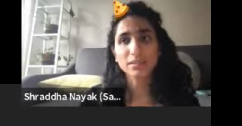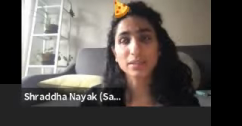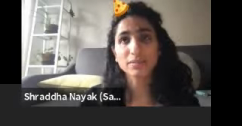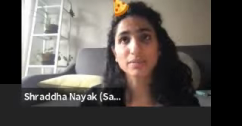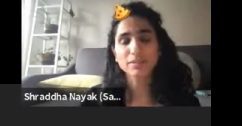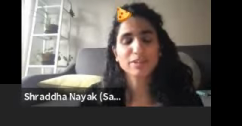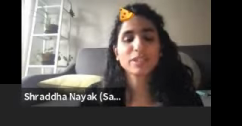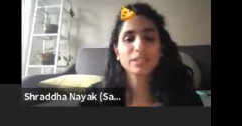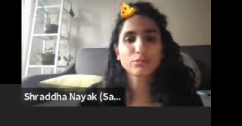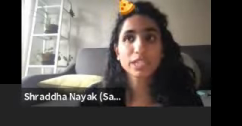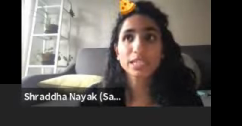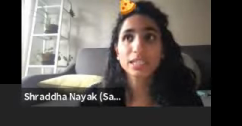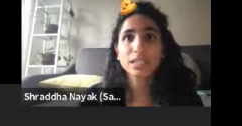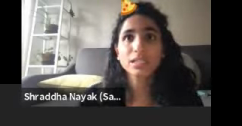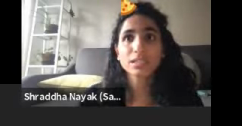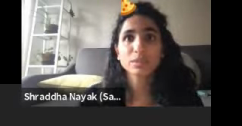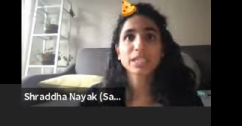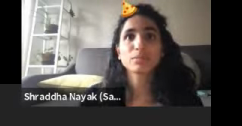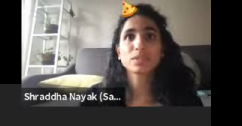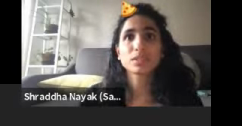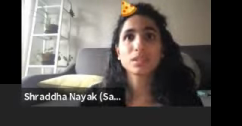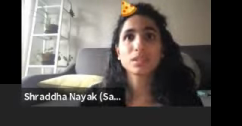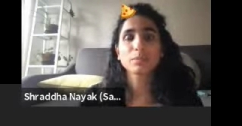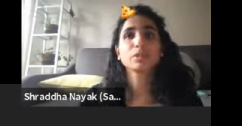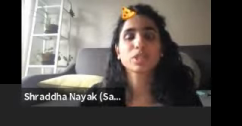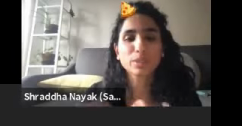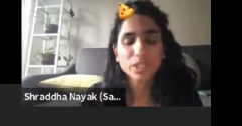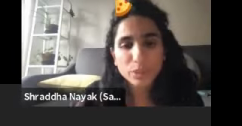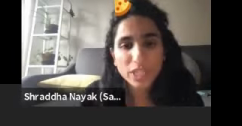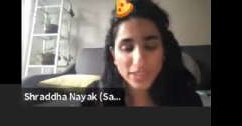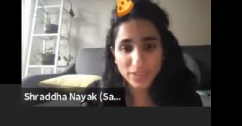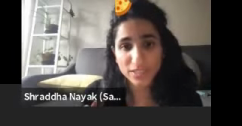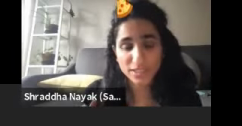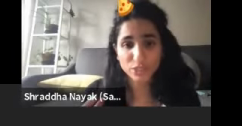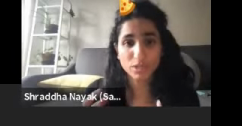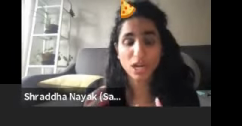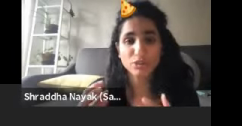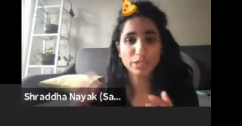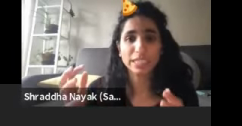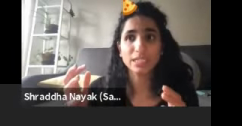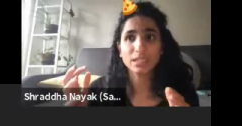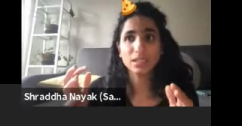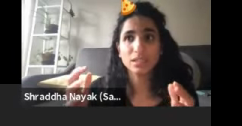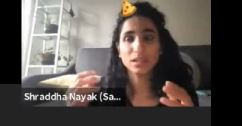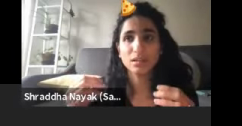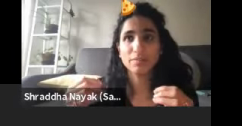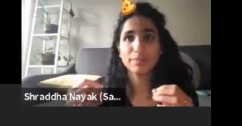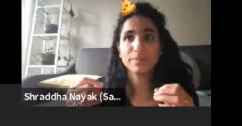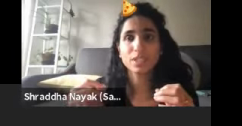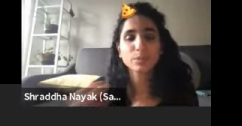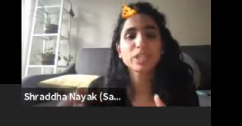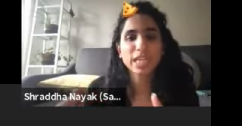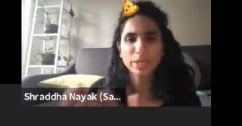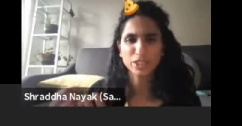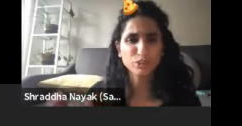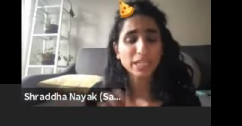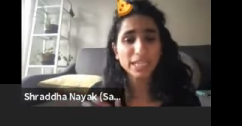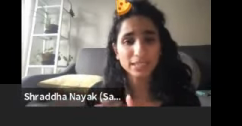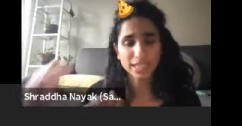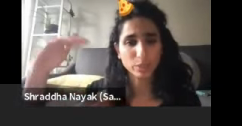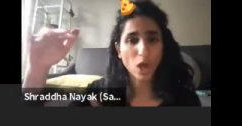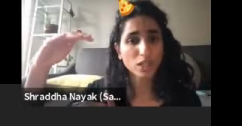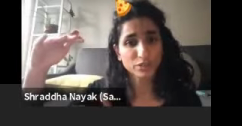and I feel it really sometimes is able to communicate things that you can't really communicate by